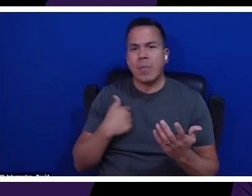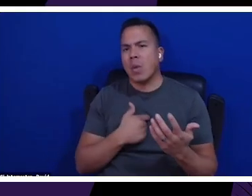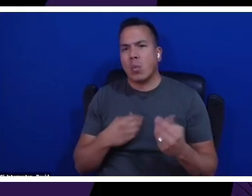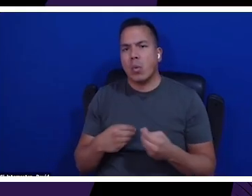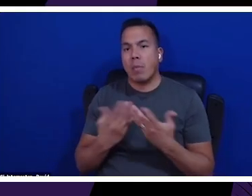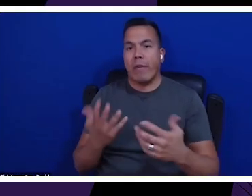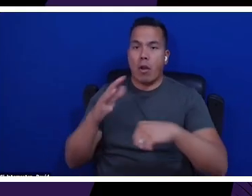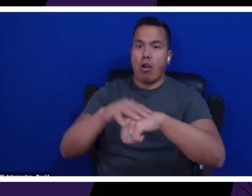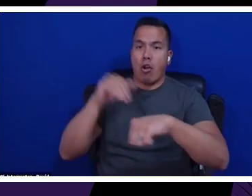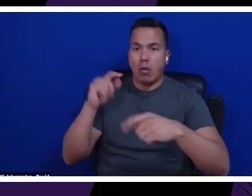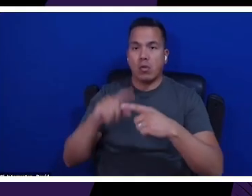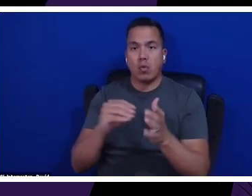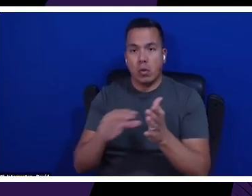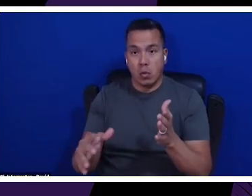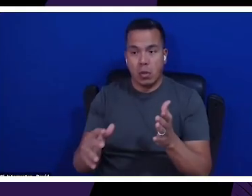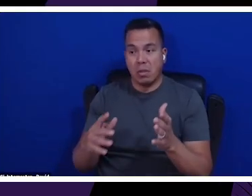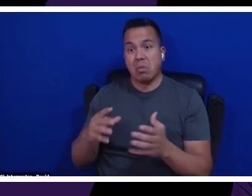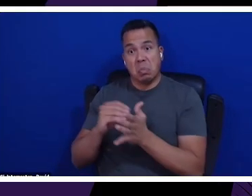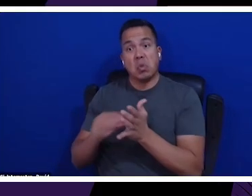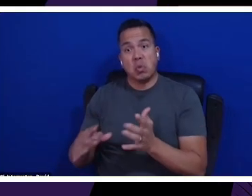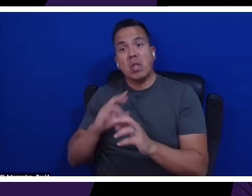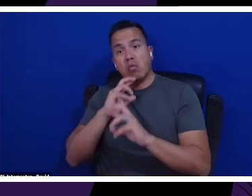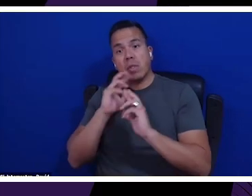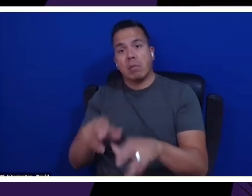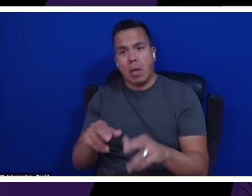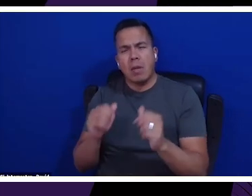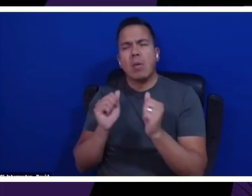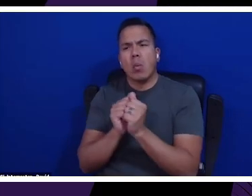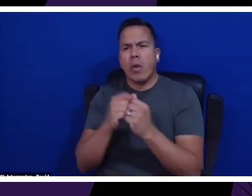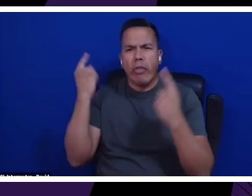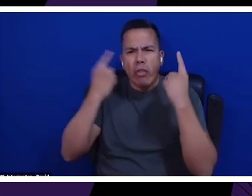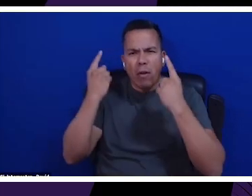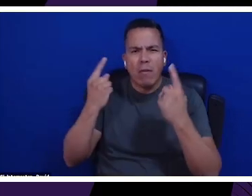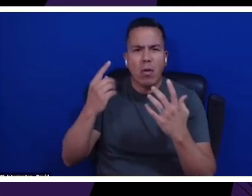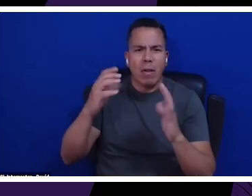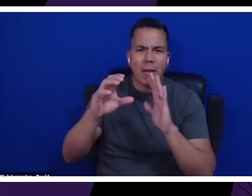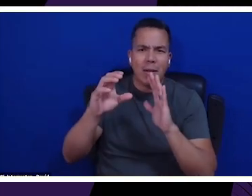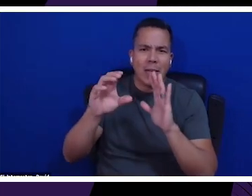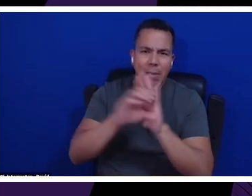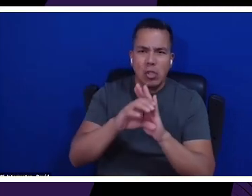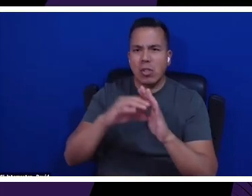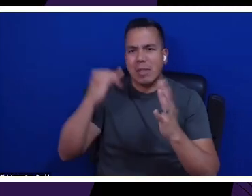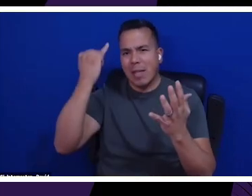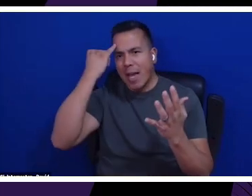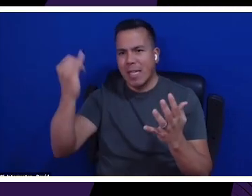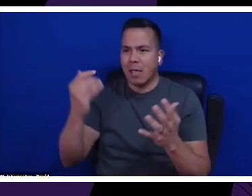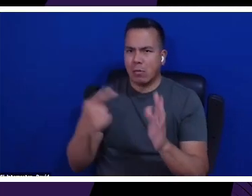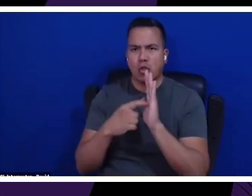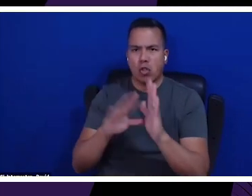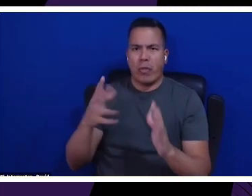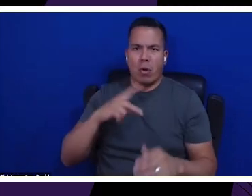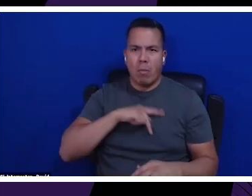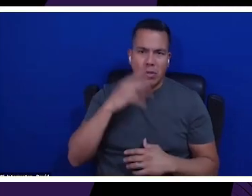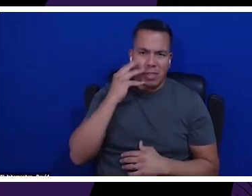calls to the students, and they've responded by providing thoughtful ideas and images that reflect their personal experiences and sources